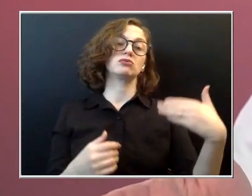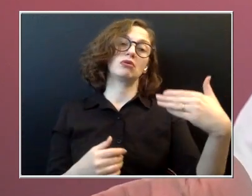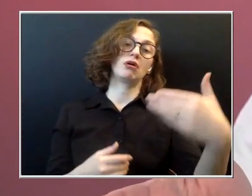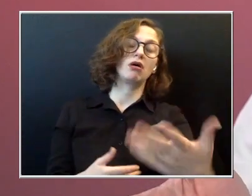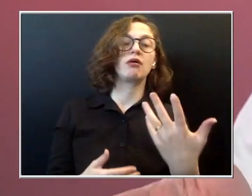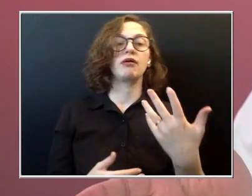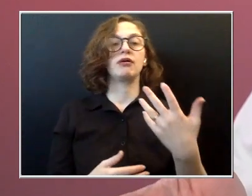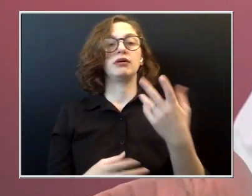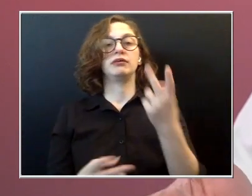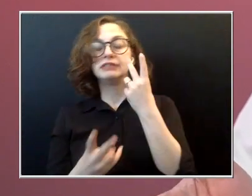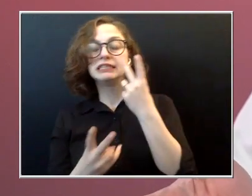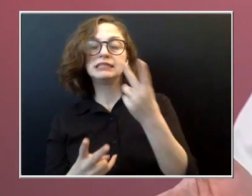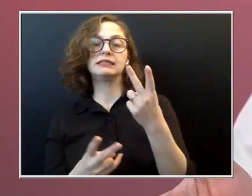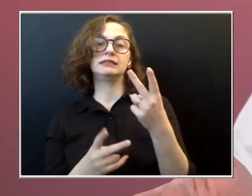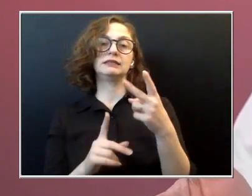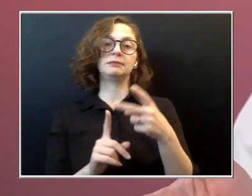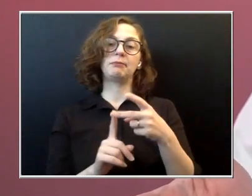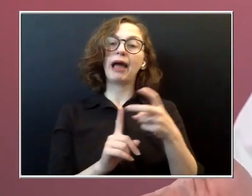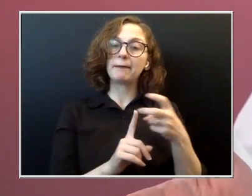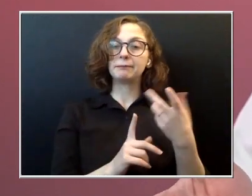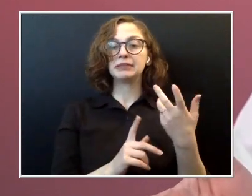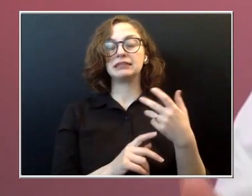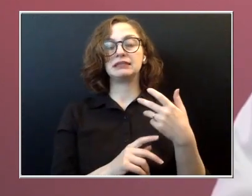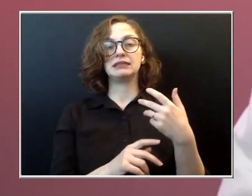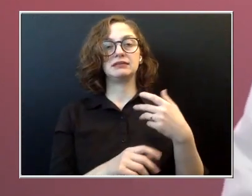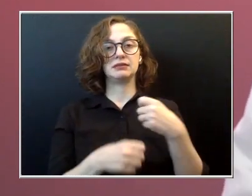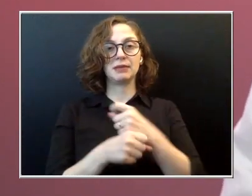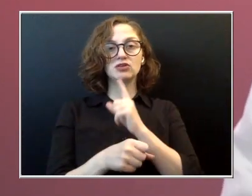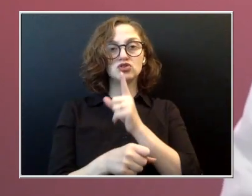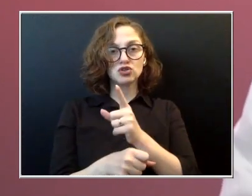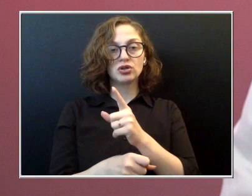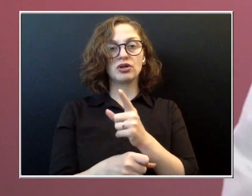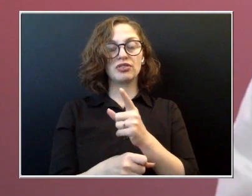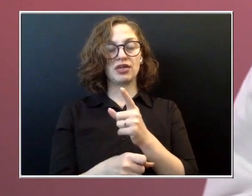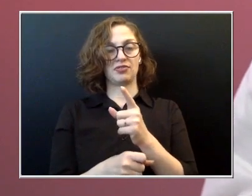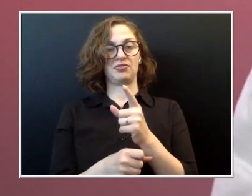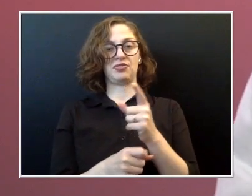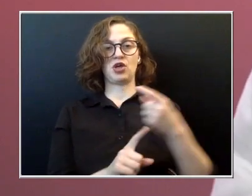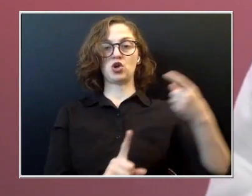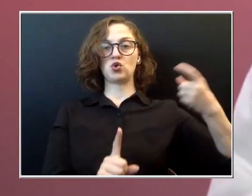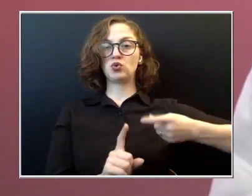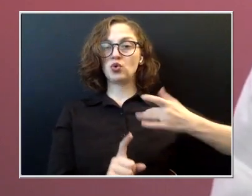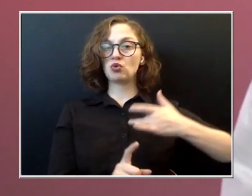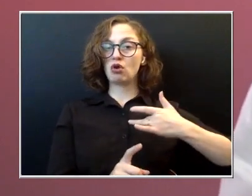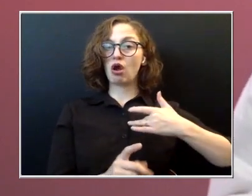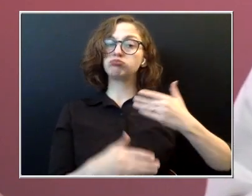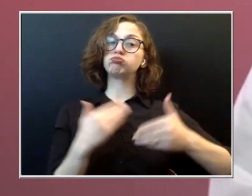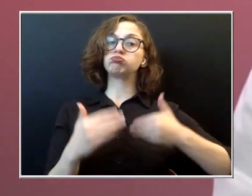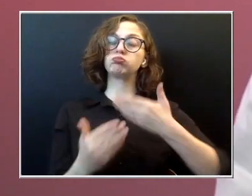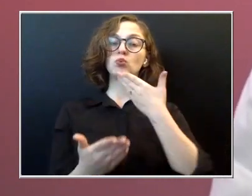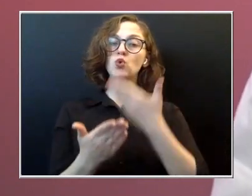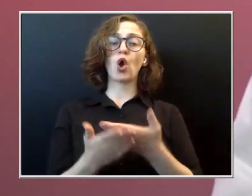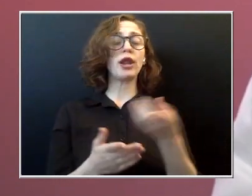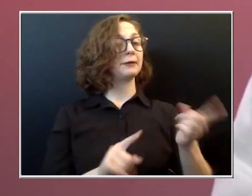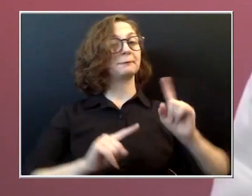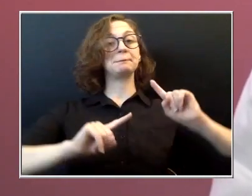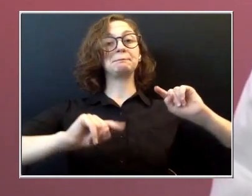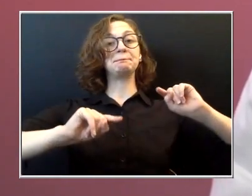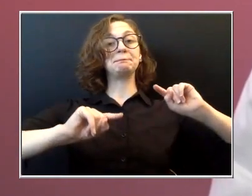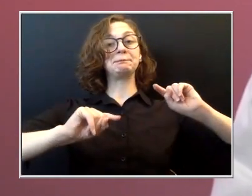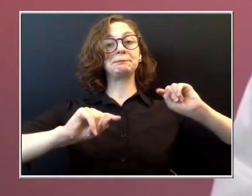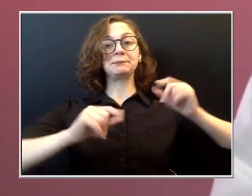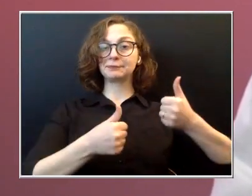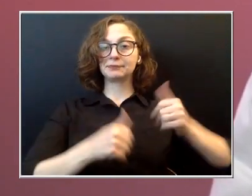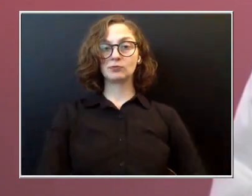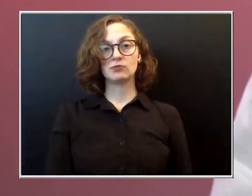the graft, the donor heart is doing good, and he has done all of that. So overall, I'm very